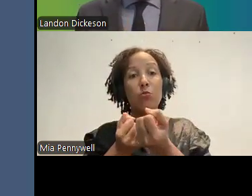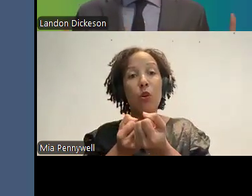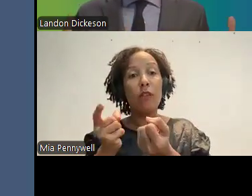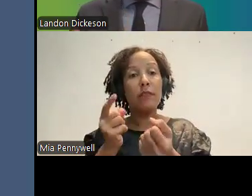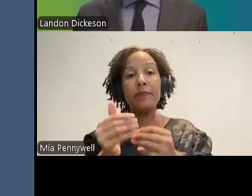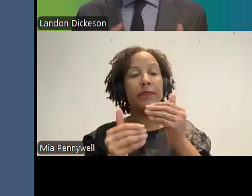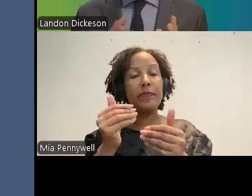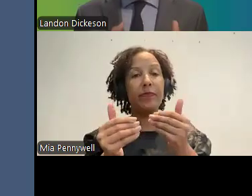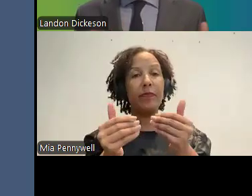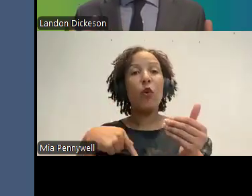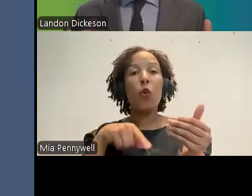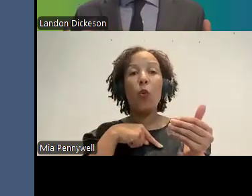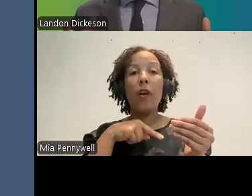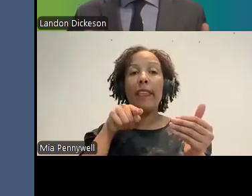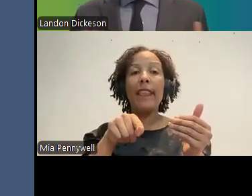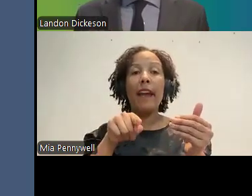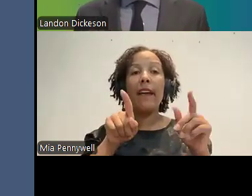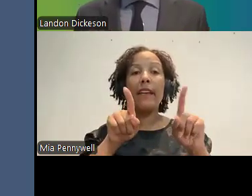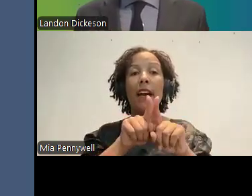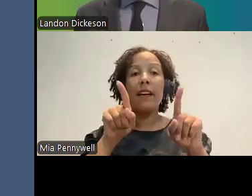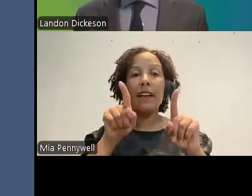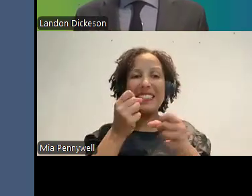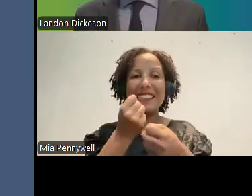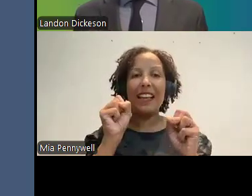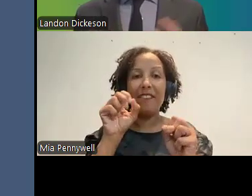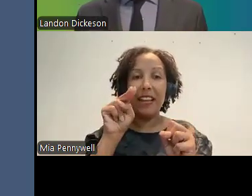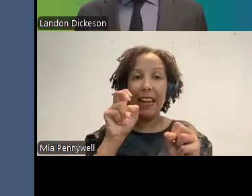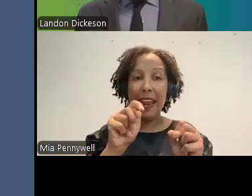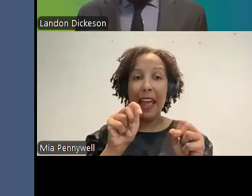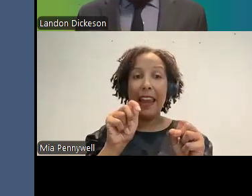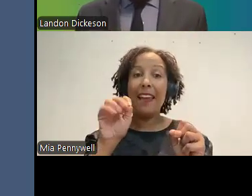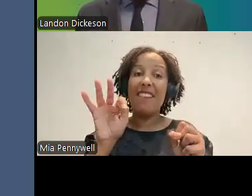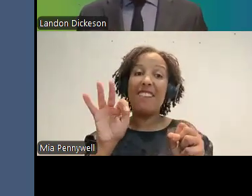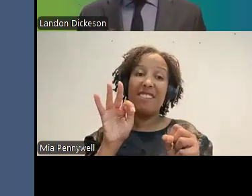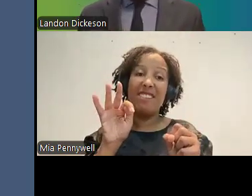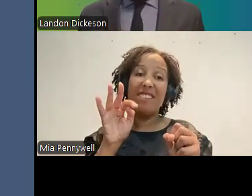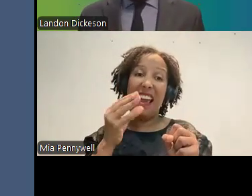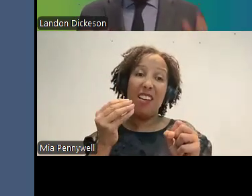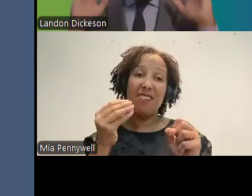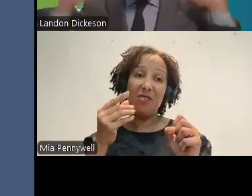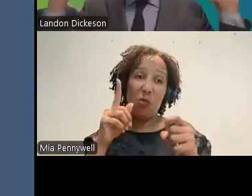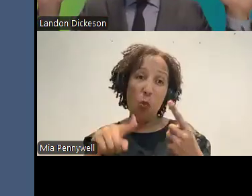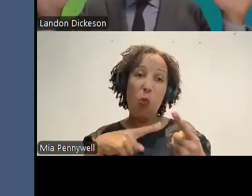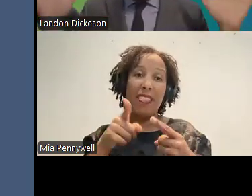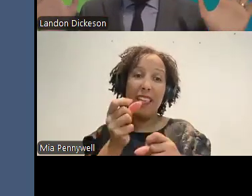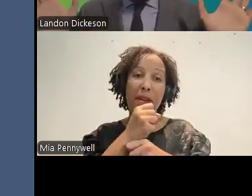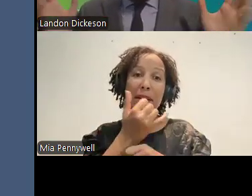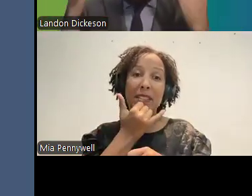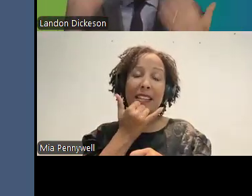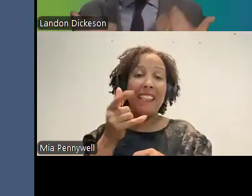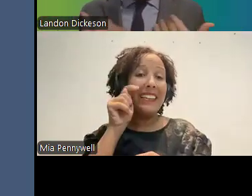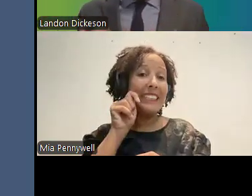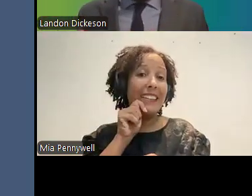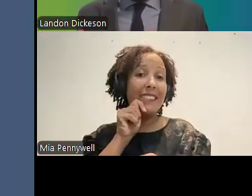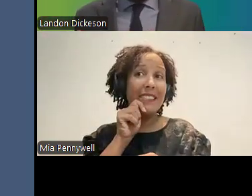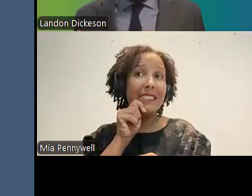there as a safety net when they make a mistake. Because just like any other teenager, just like any other kid, just like any other adult,